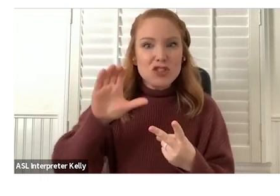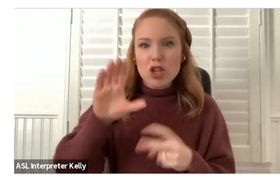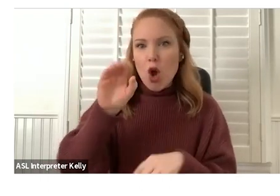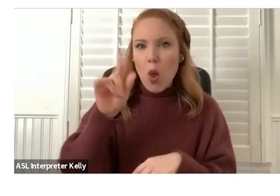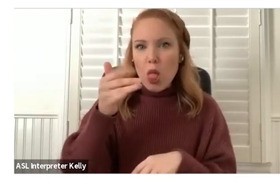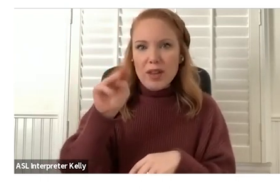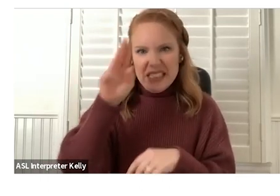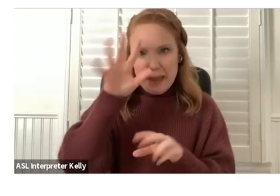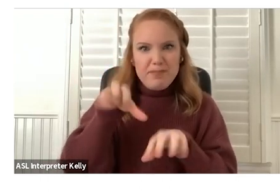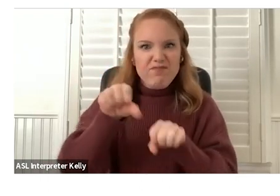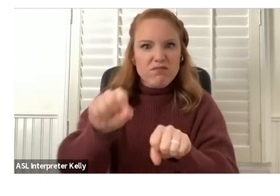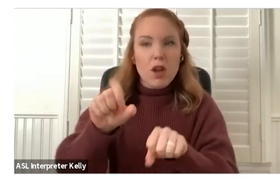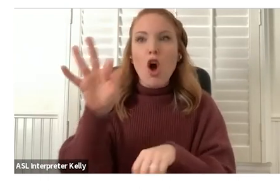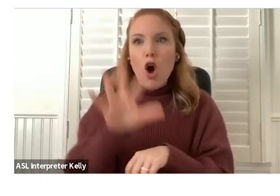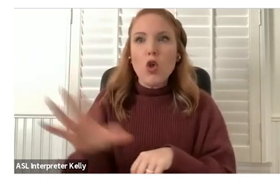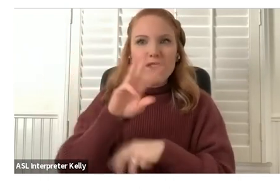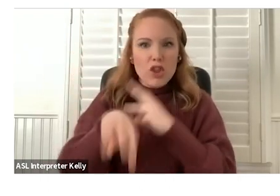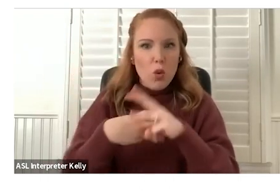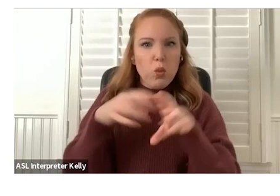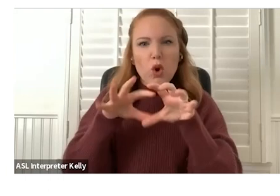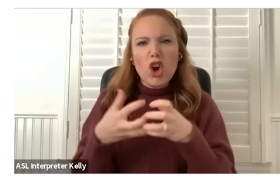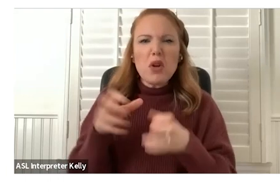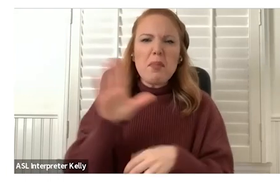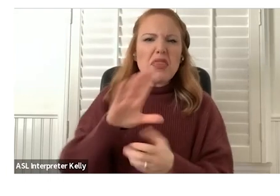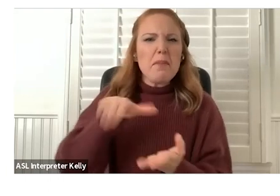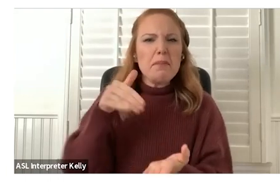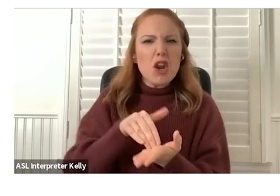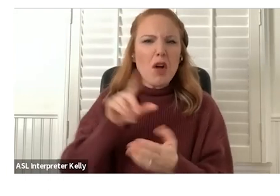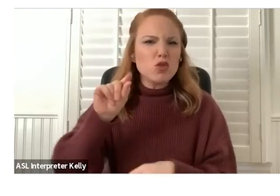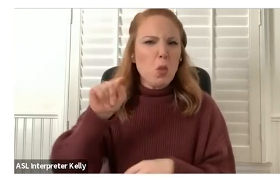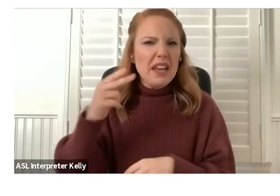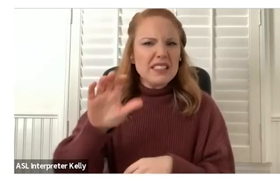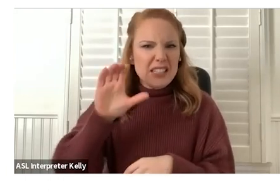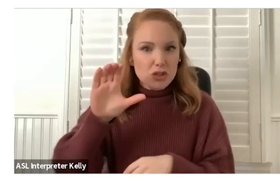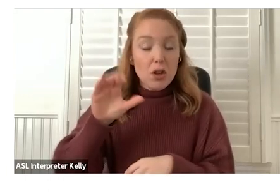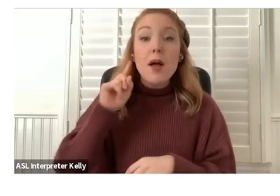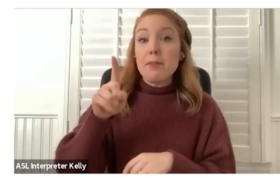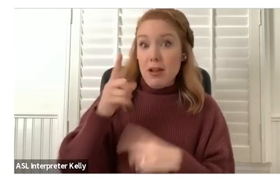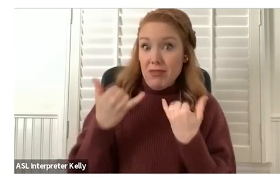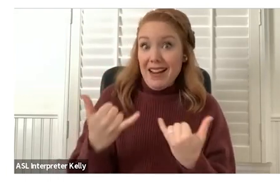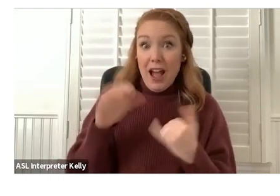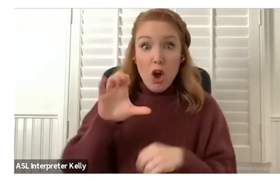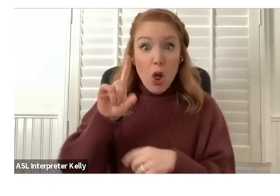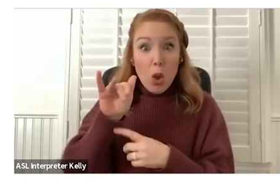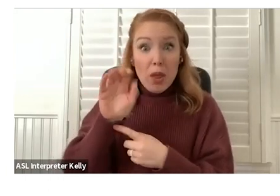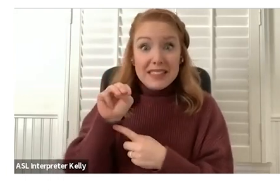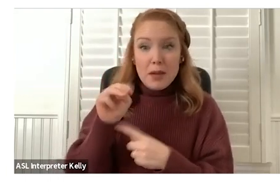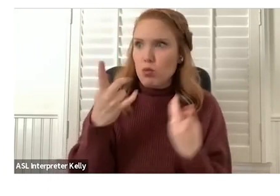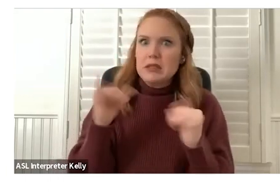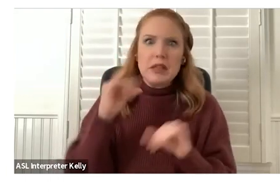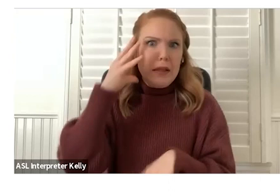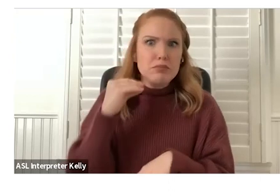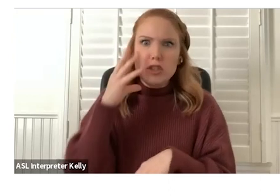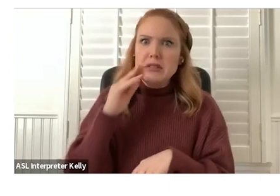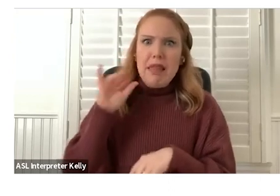of degradation that we have today. So in a lot of ways, Orientalism helps explain to us how we